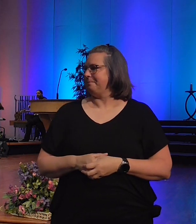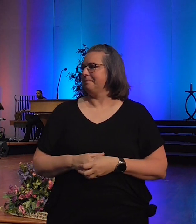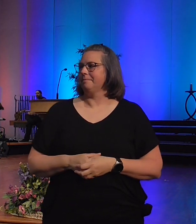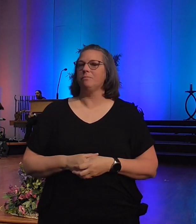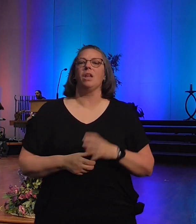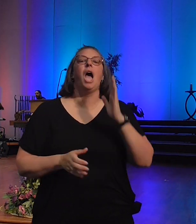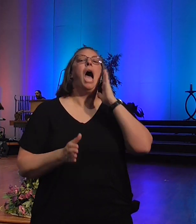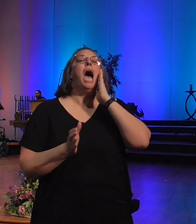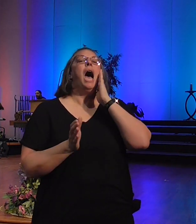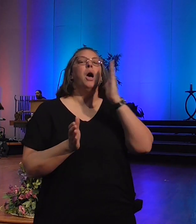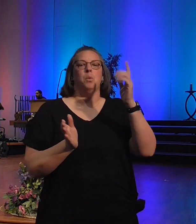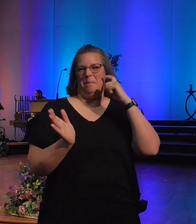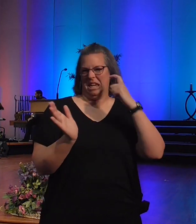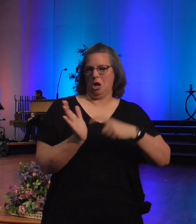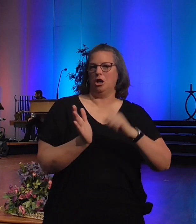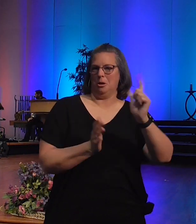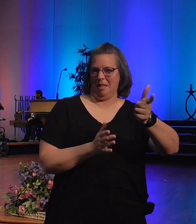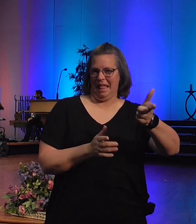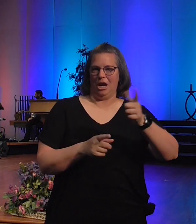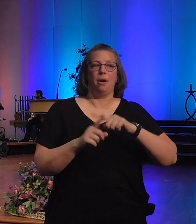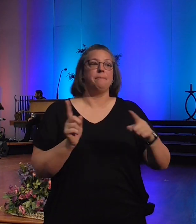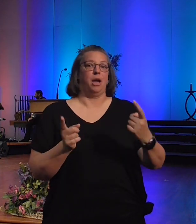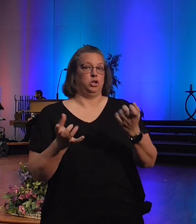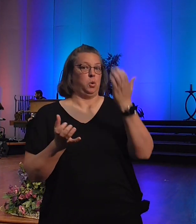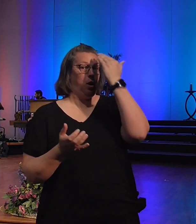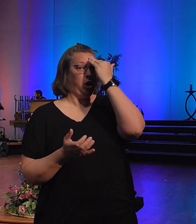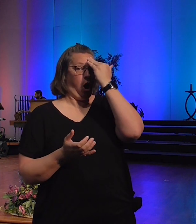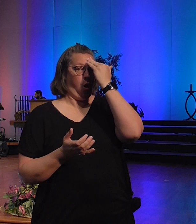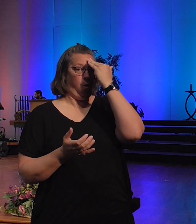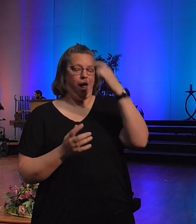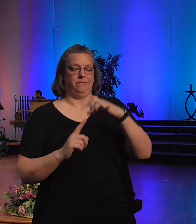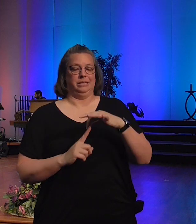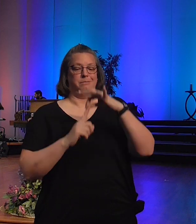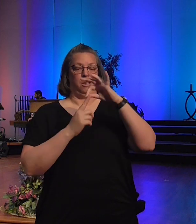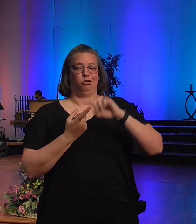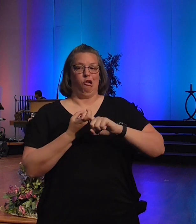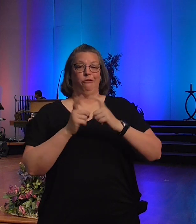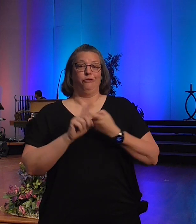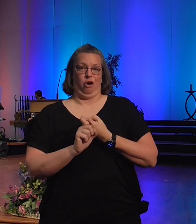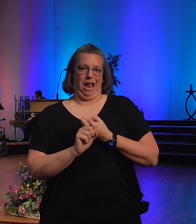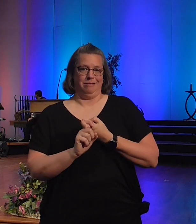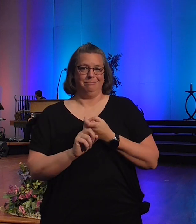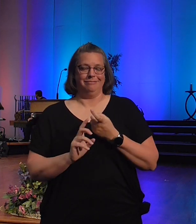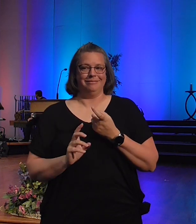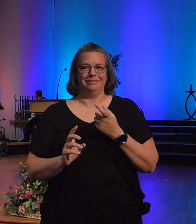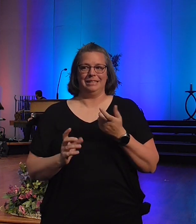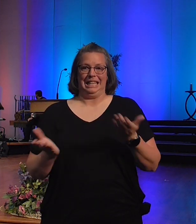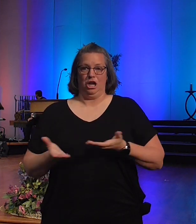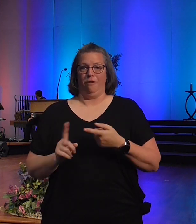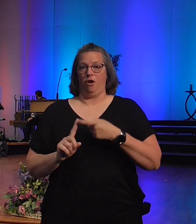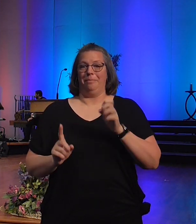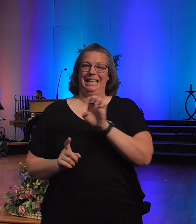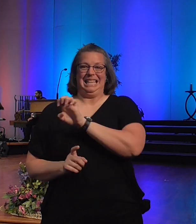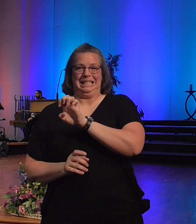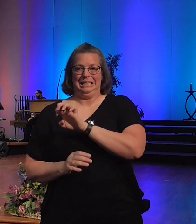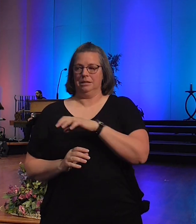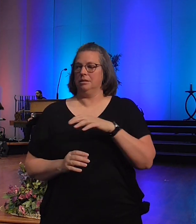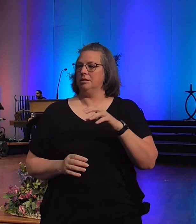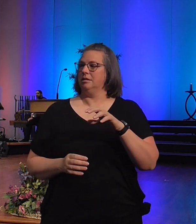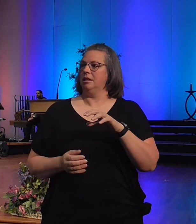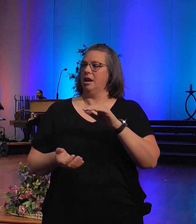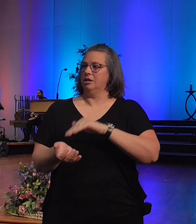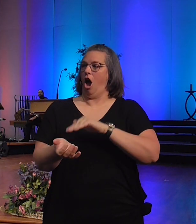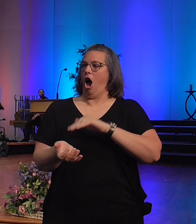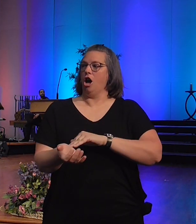be acknowledging them later, but I also want you to know that I have a special friend and colleague here today from the East Coast, and I want to introduce Reverend